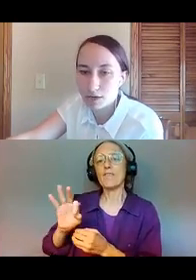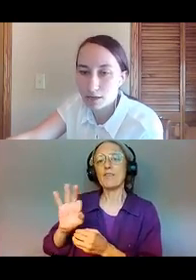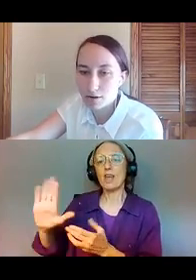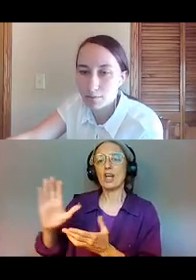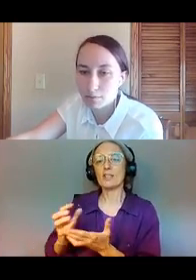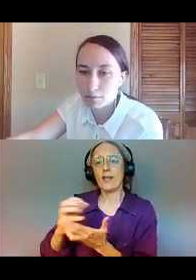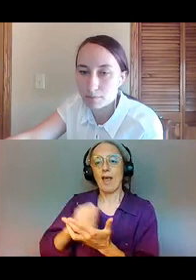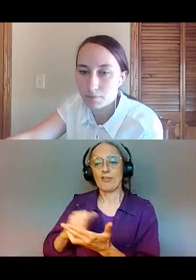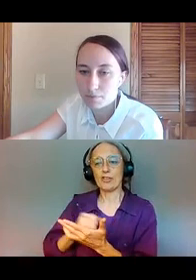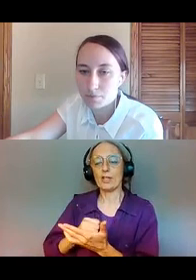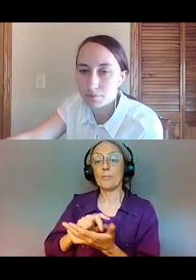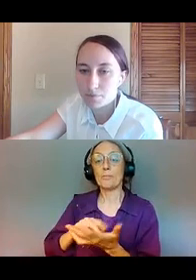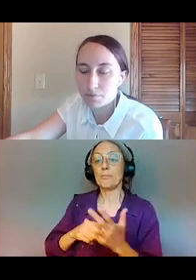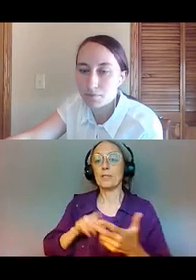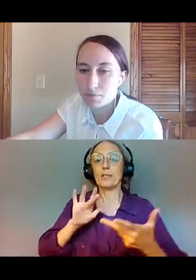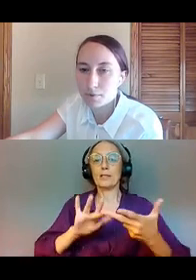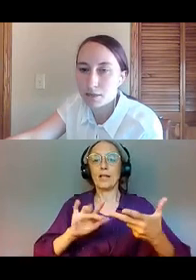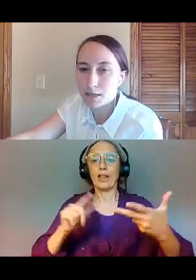option 3 here.